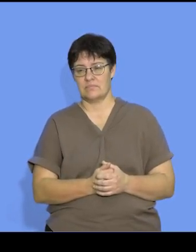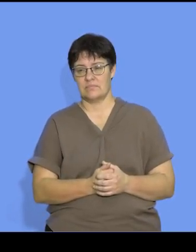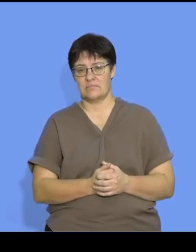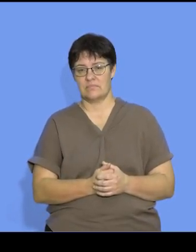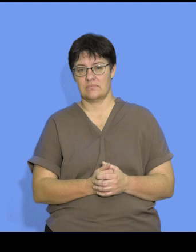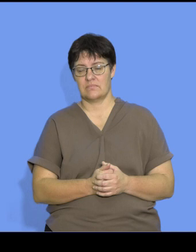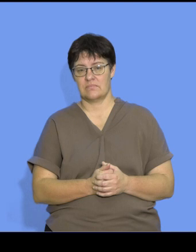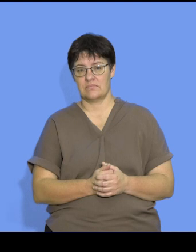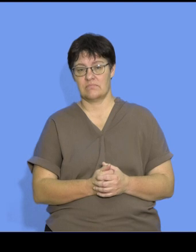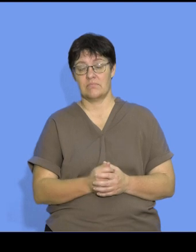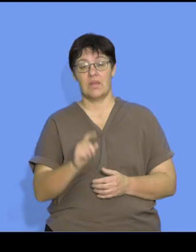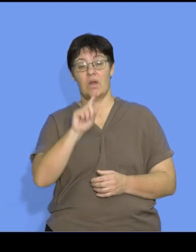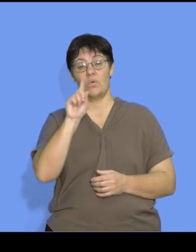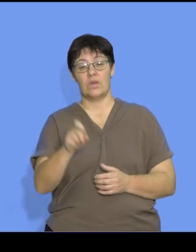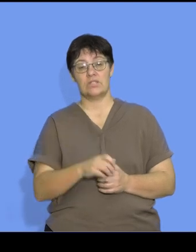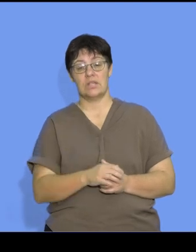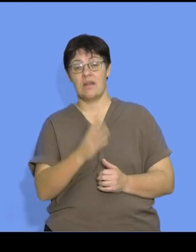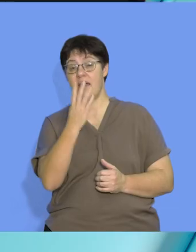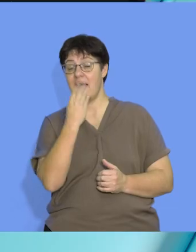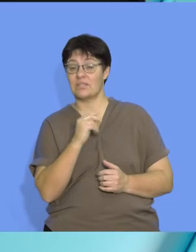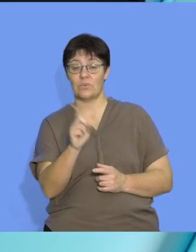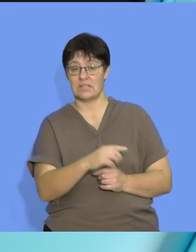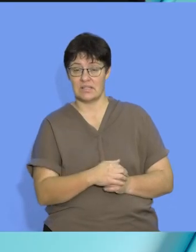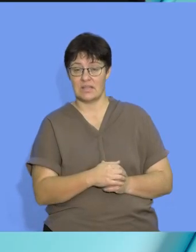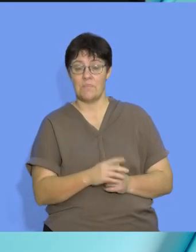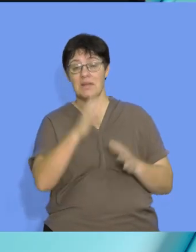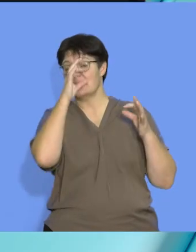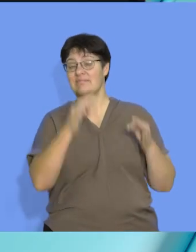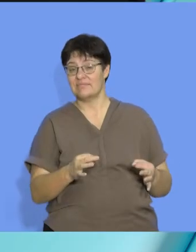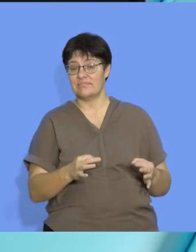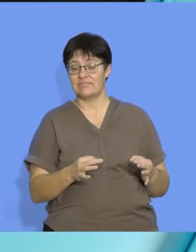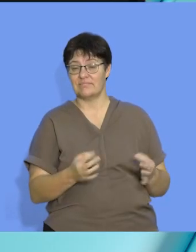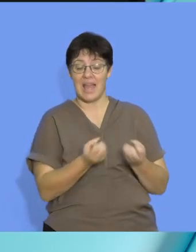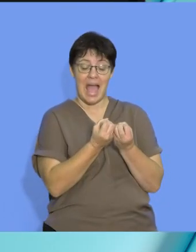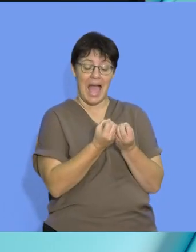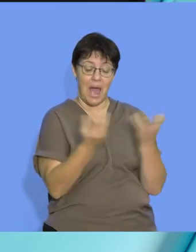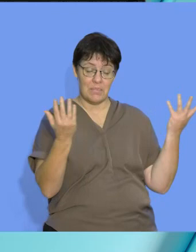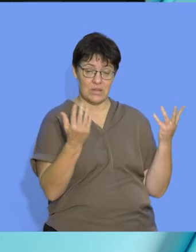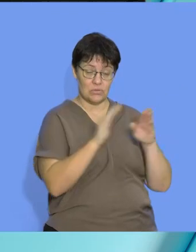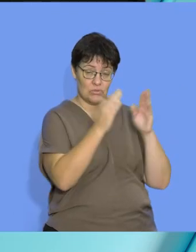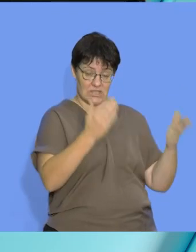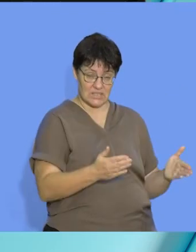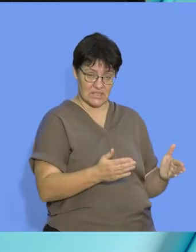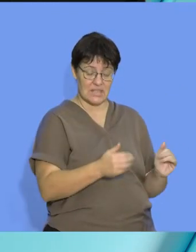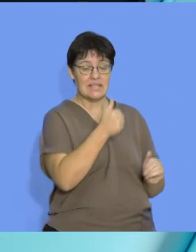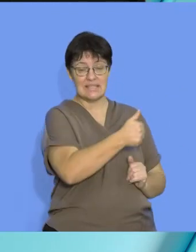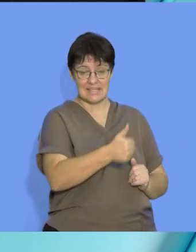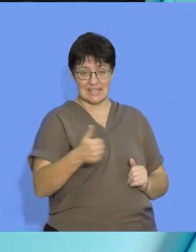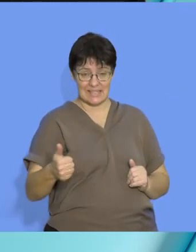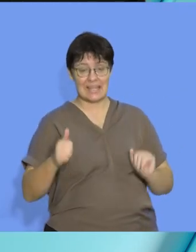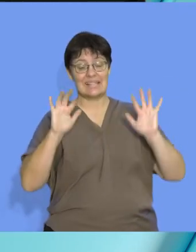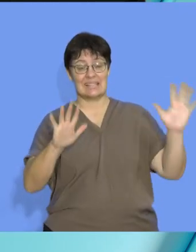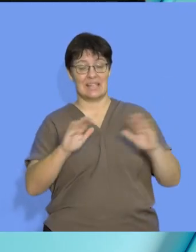The question that has been asked of us is to determine how many students will be sitting at 10